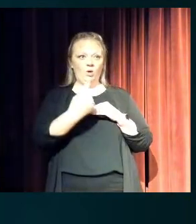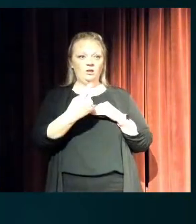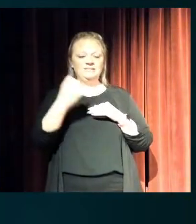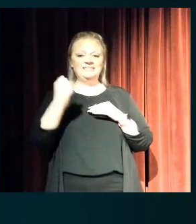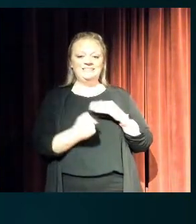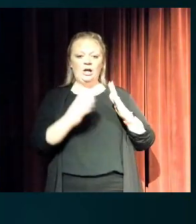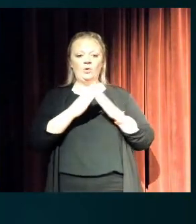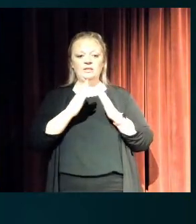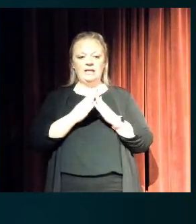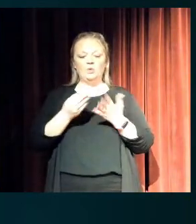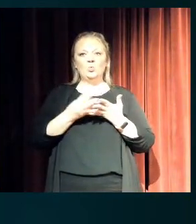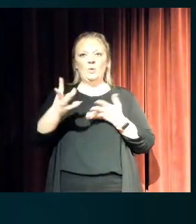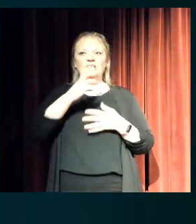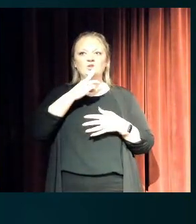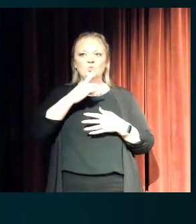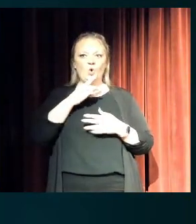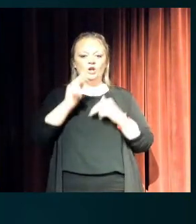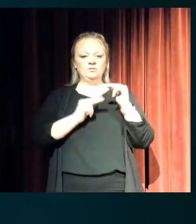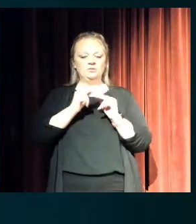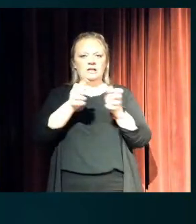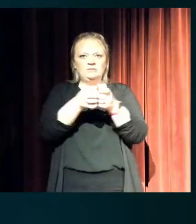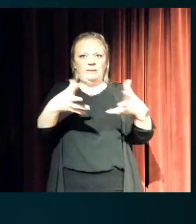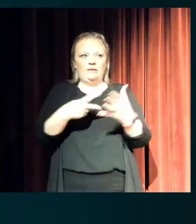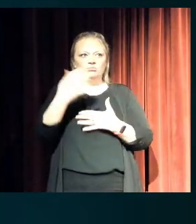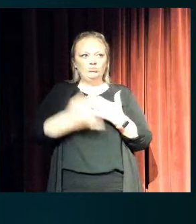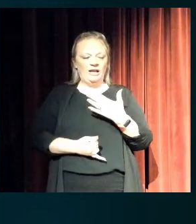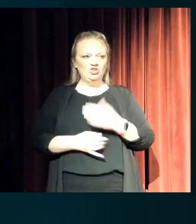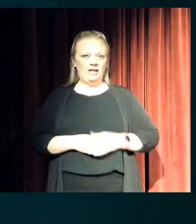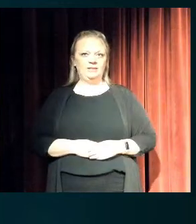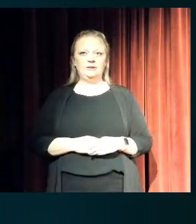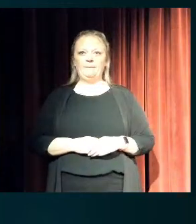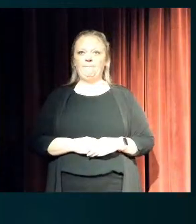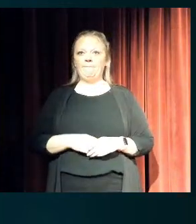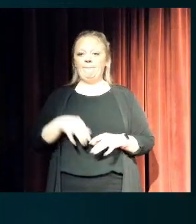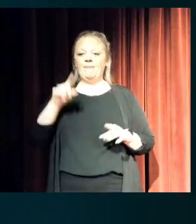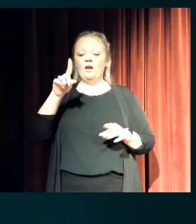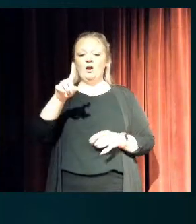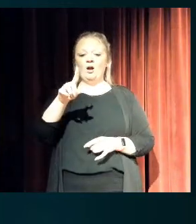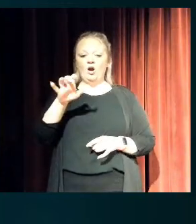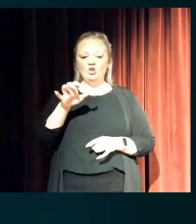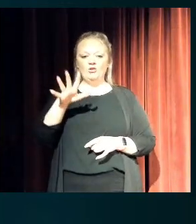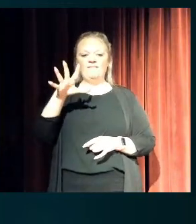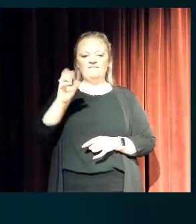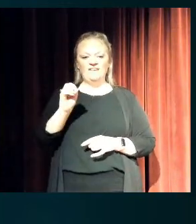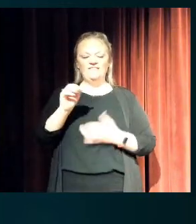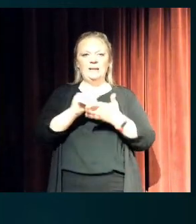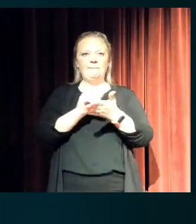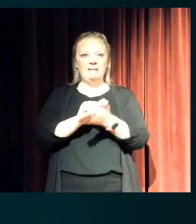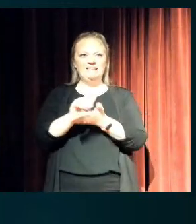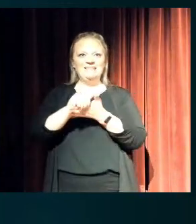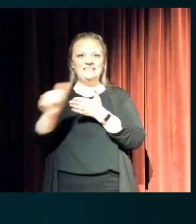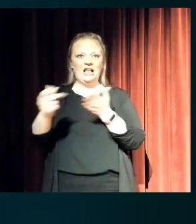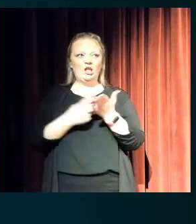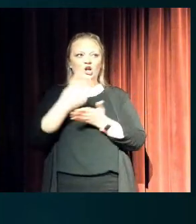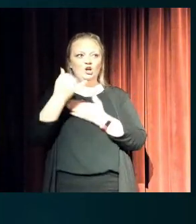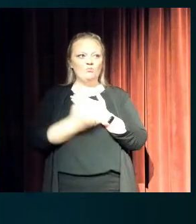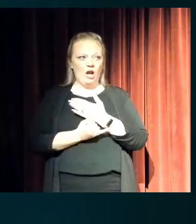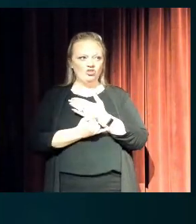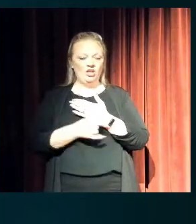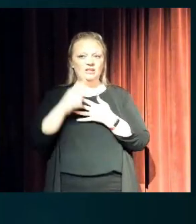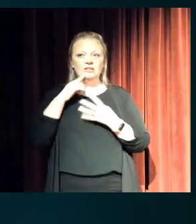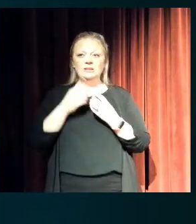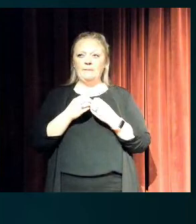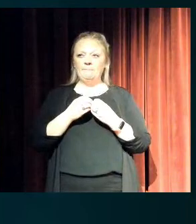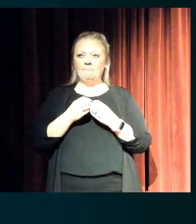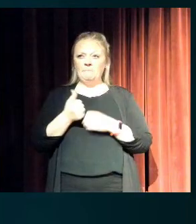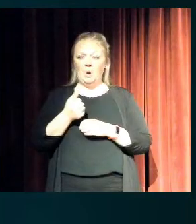Advanced Wastewater Treatment Facility Expansion Project. This $150 million project is the